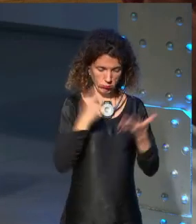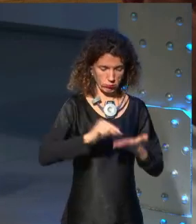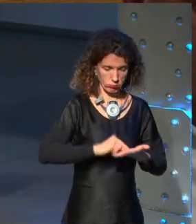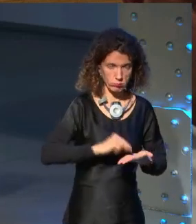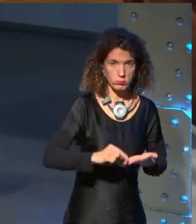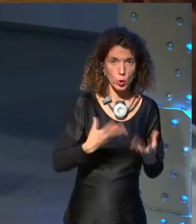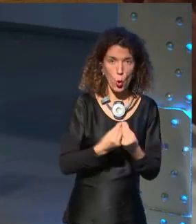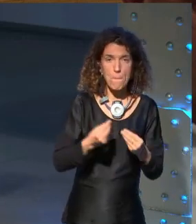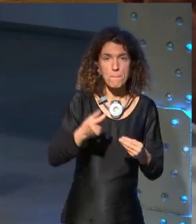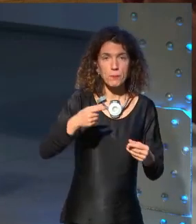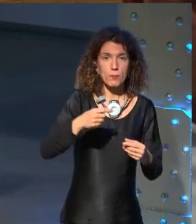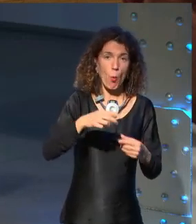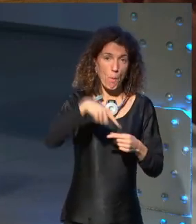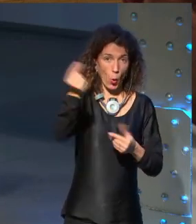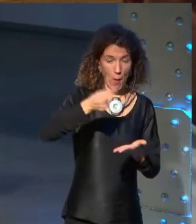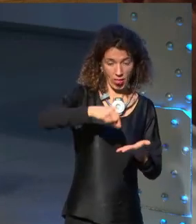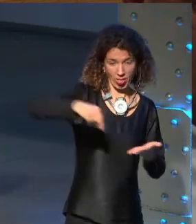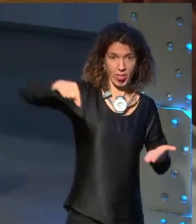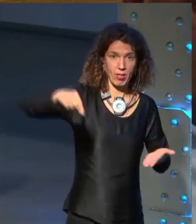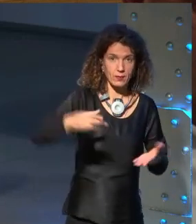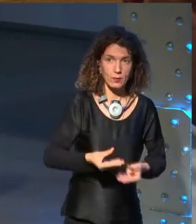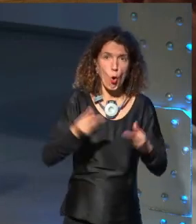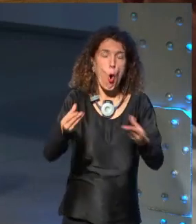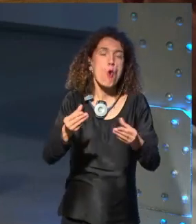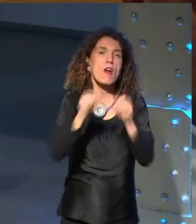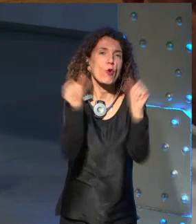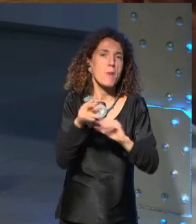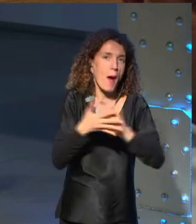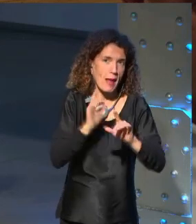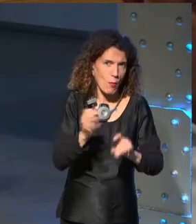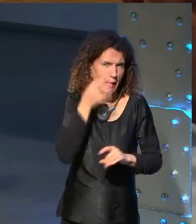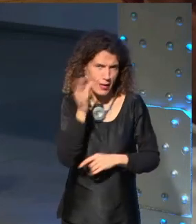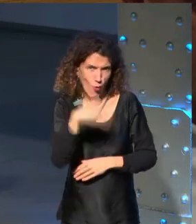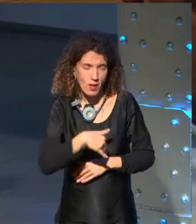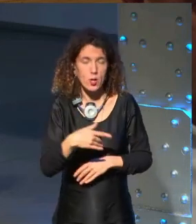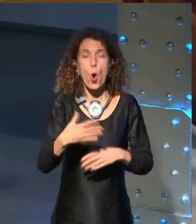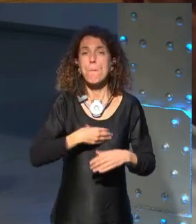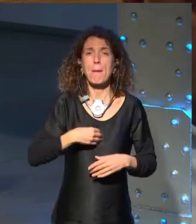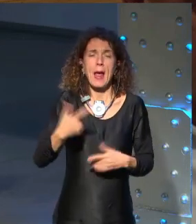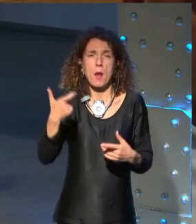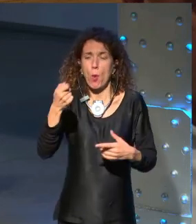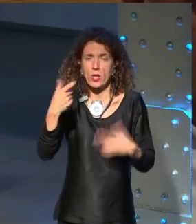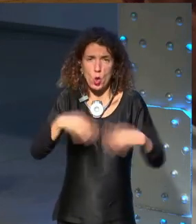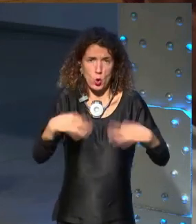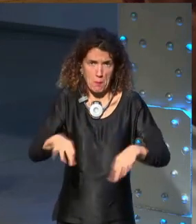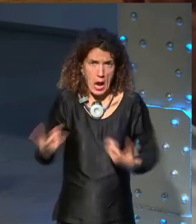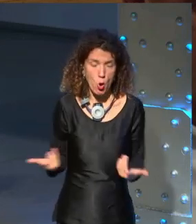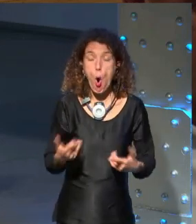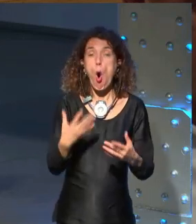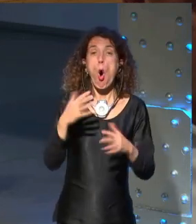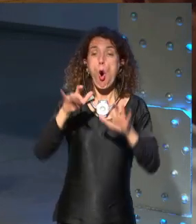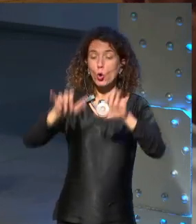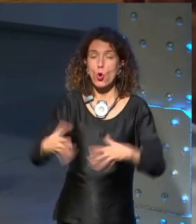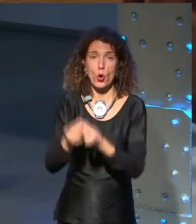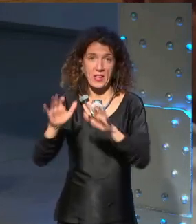a manuscript, handwritten? Are you using a fountain pen, or are we just calling a manuscript, or are